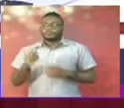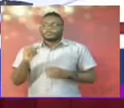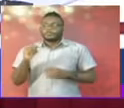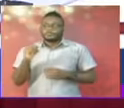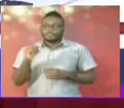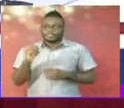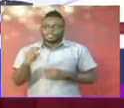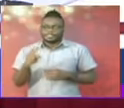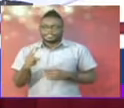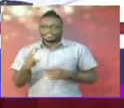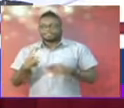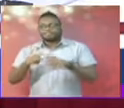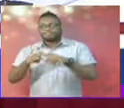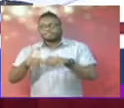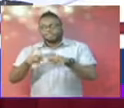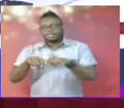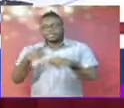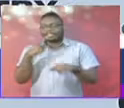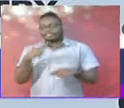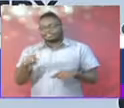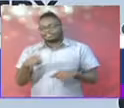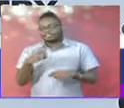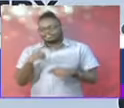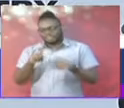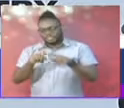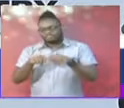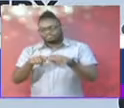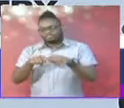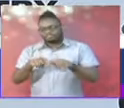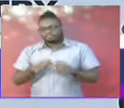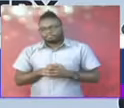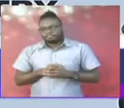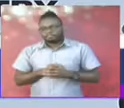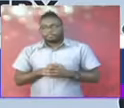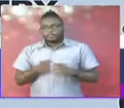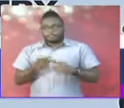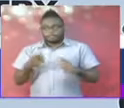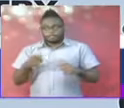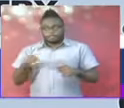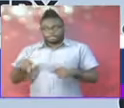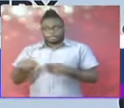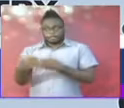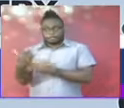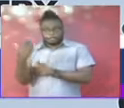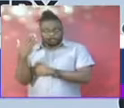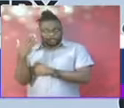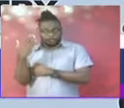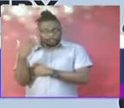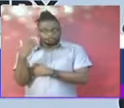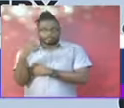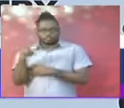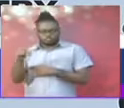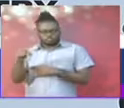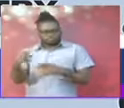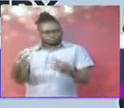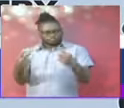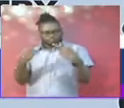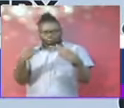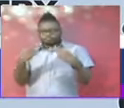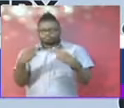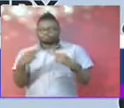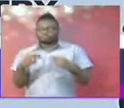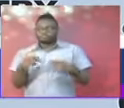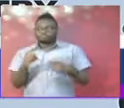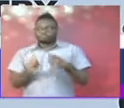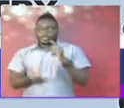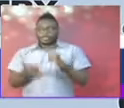question. So as of this morning prior, and just for the listening and public and the viewing public, Trinidad and Tobago does not